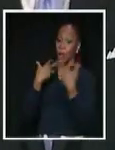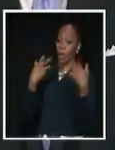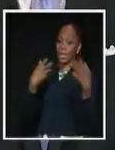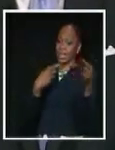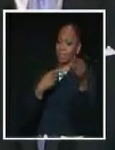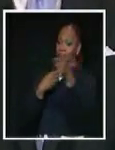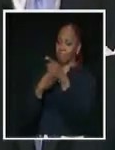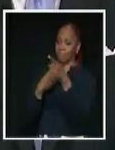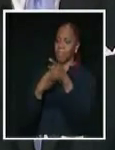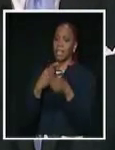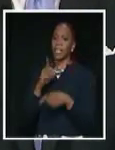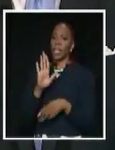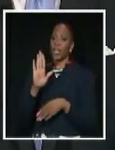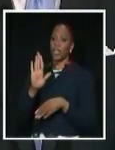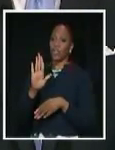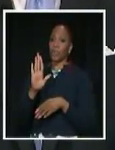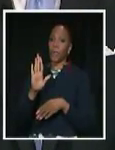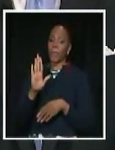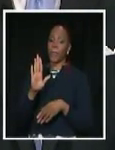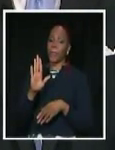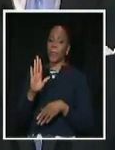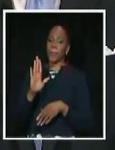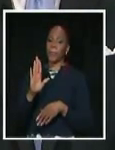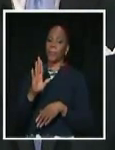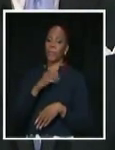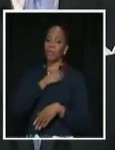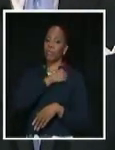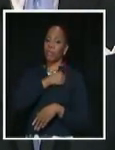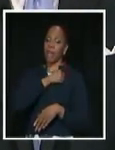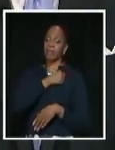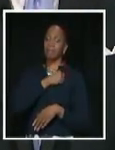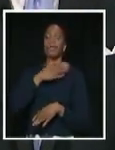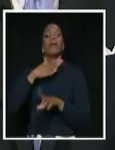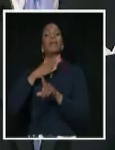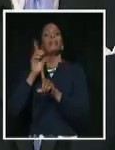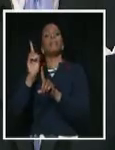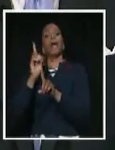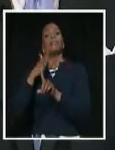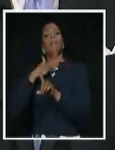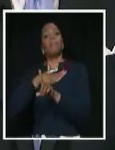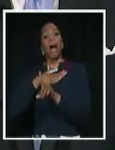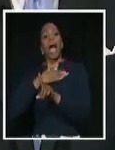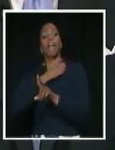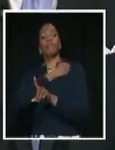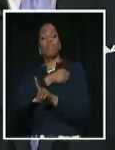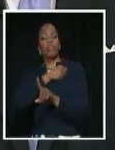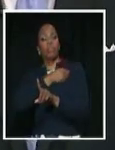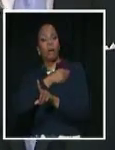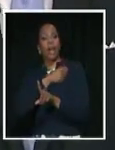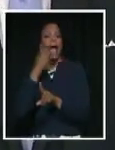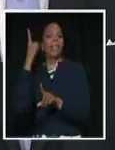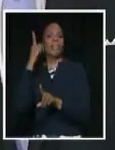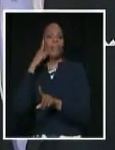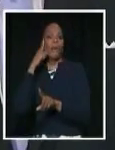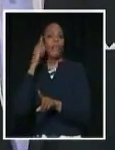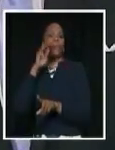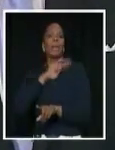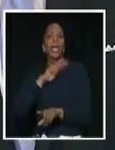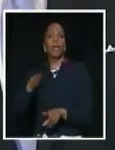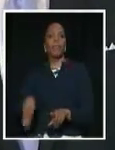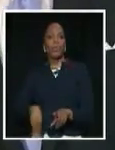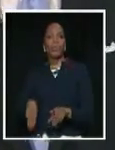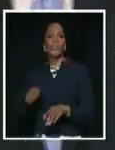Mr. de Blasio, biggest regret? My regret is that I thought that Mayor Bloomberg would do